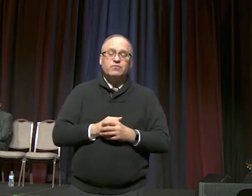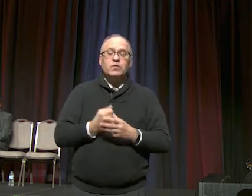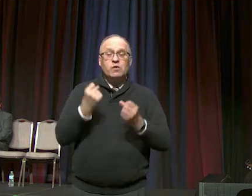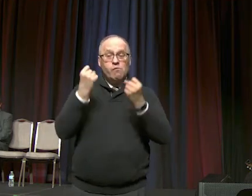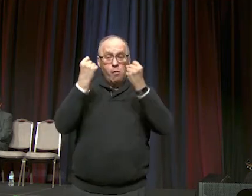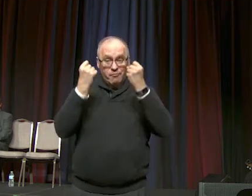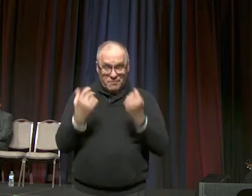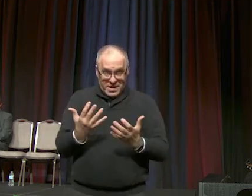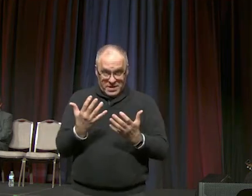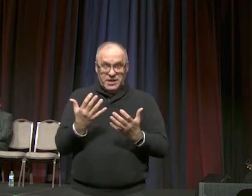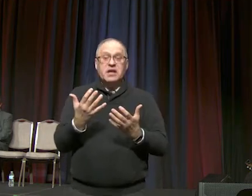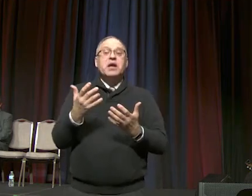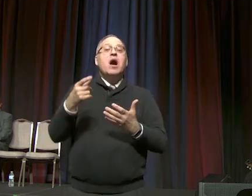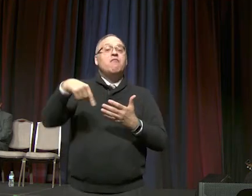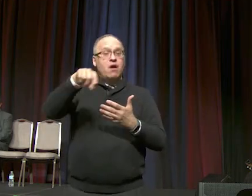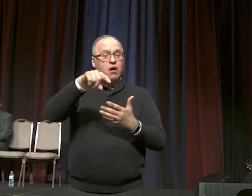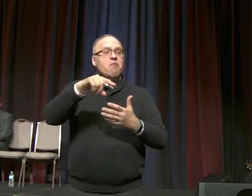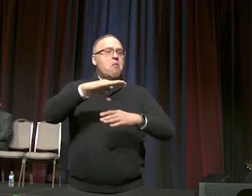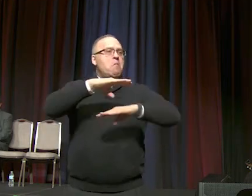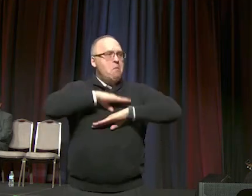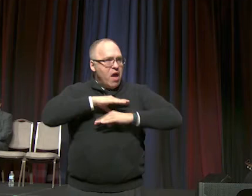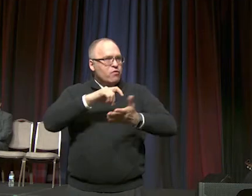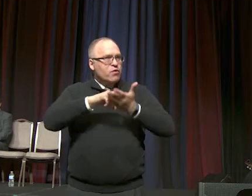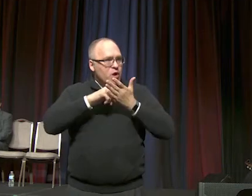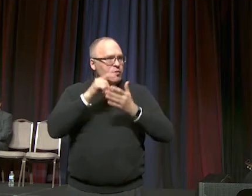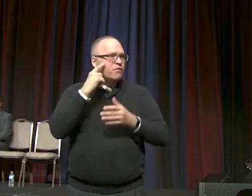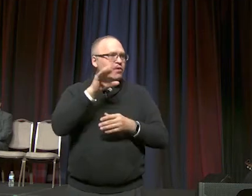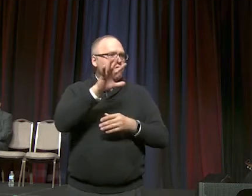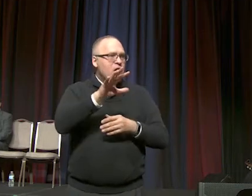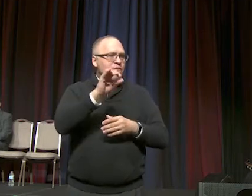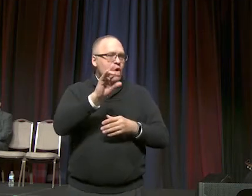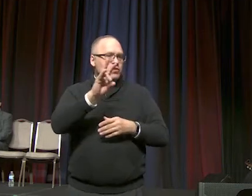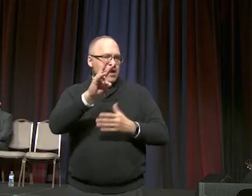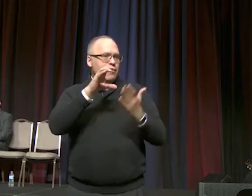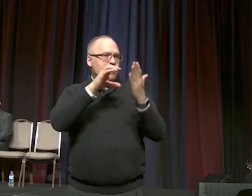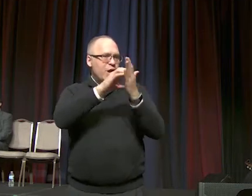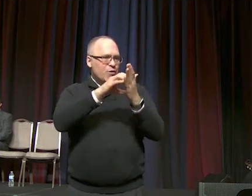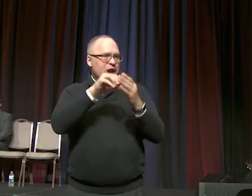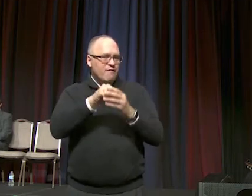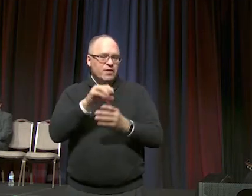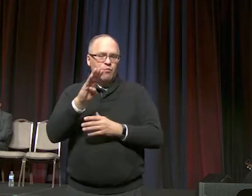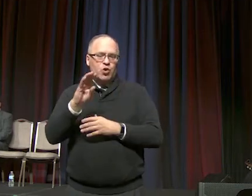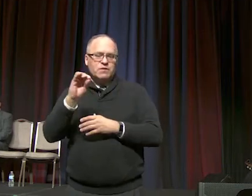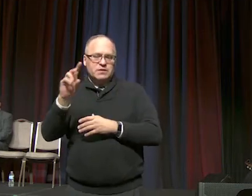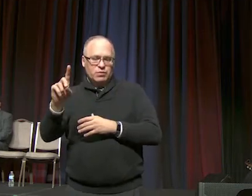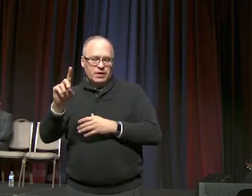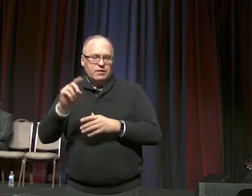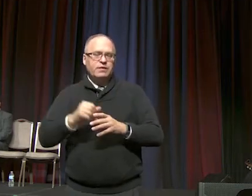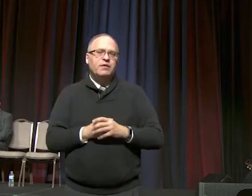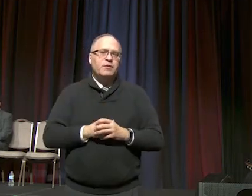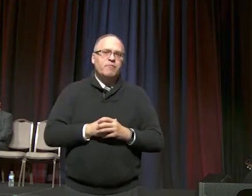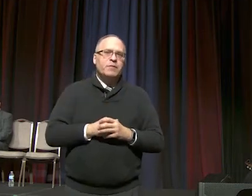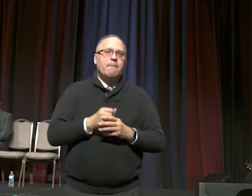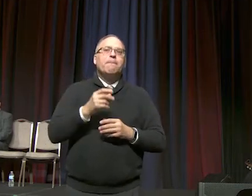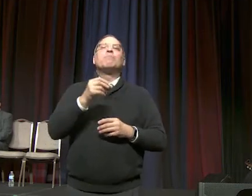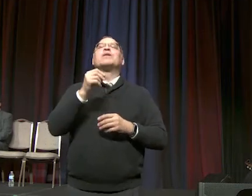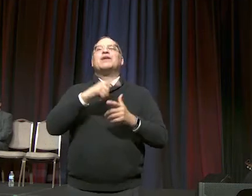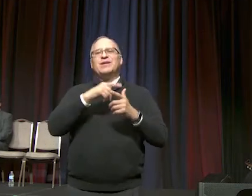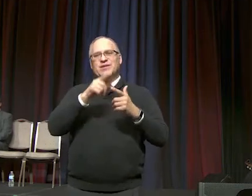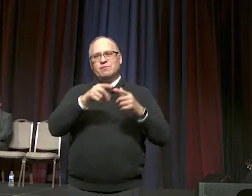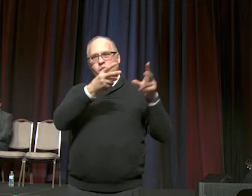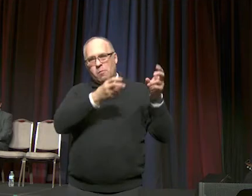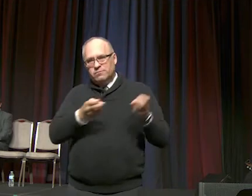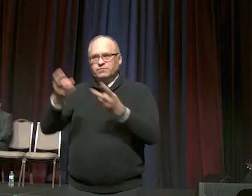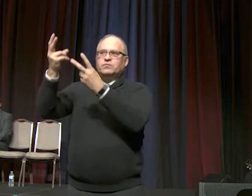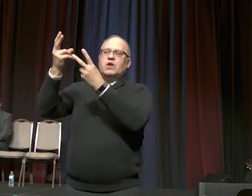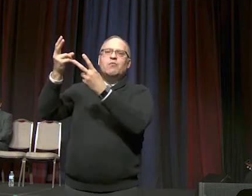petitions met the requirements of paragraph 507 in the discipline, and those were uploaded into CALMS,